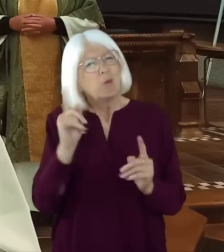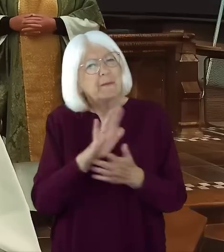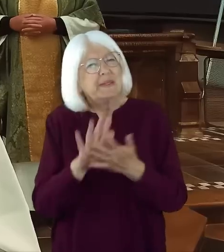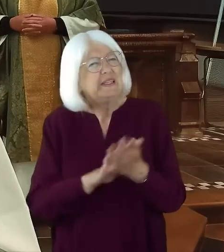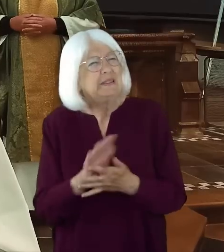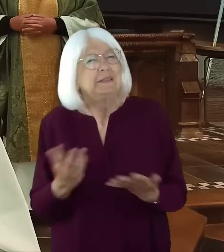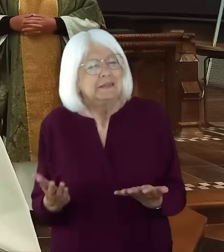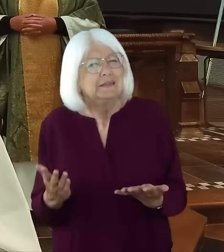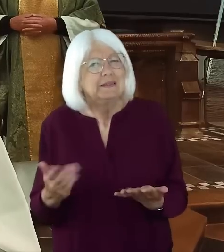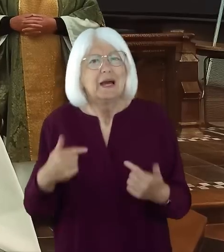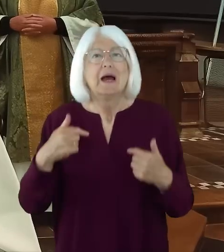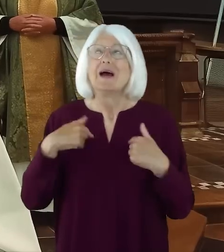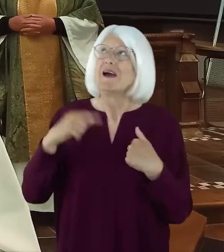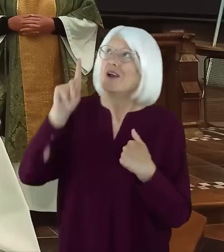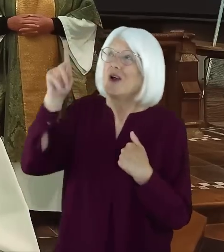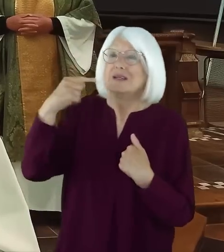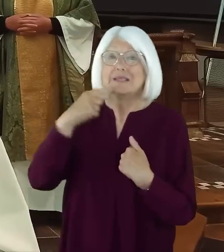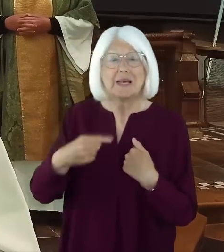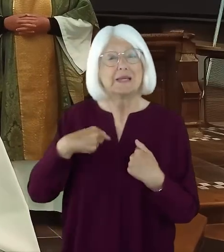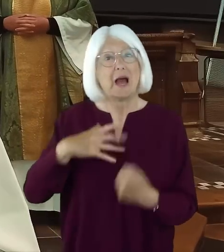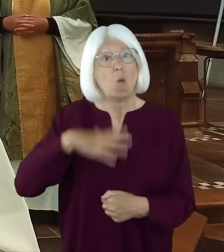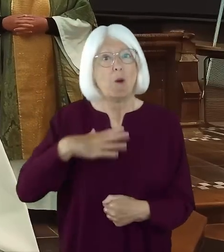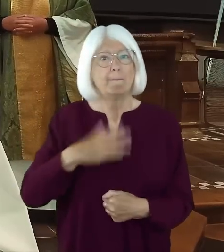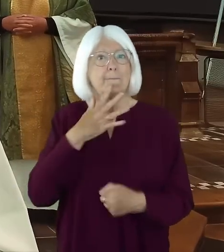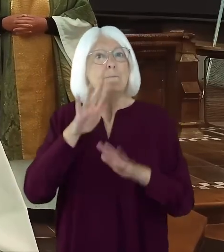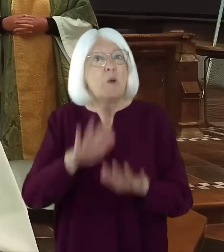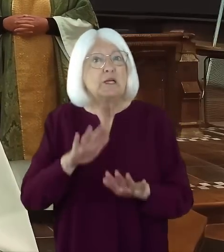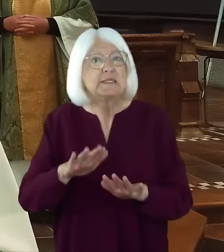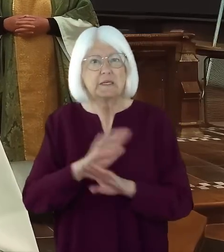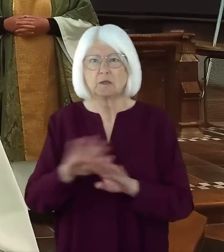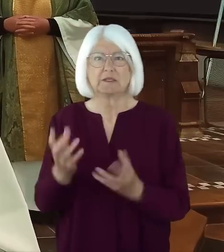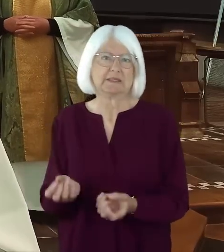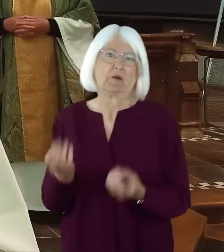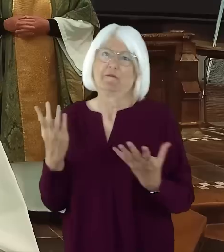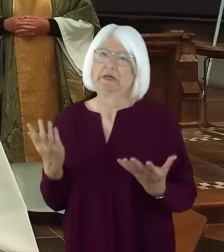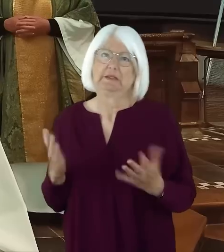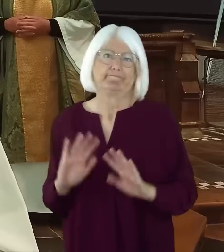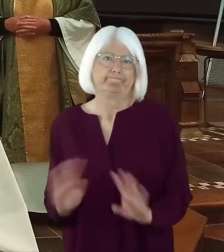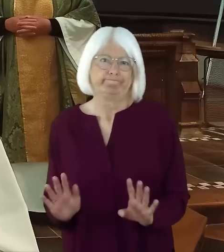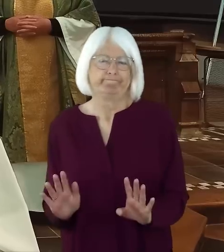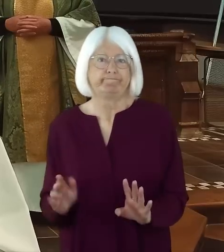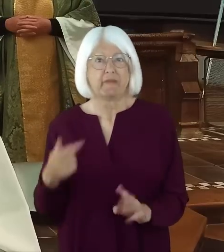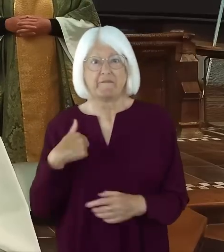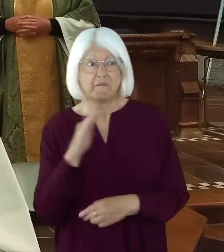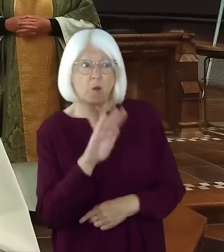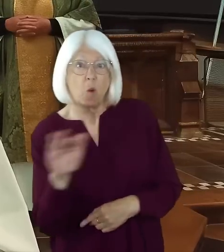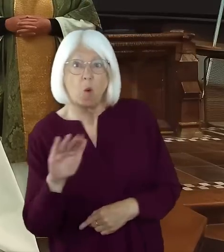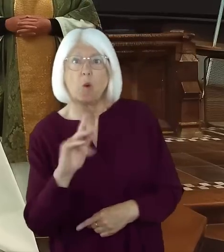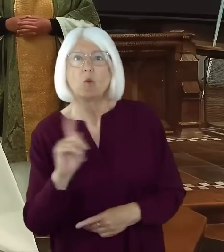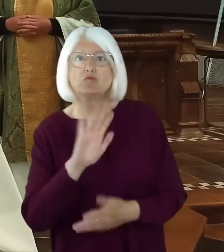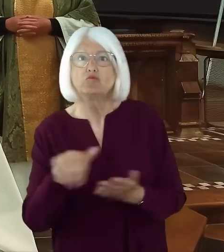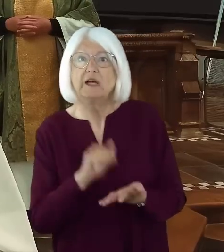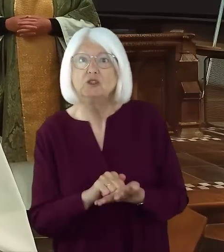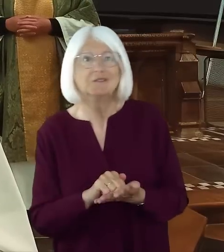this means. I desire mercy, not sacrifice. For I have come to call not the